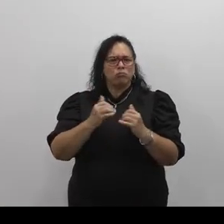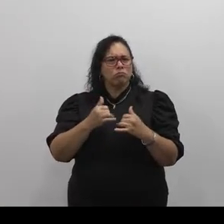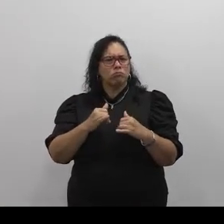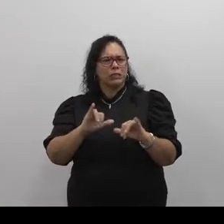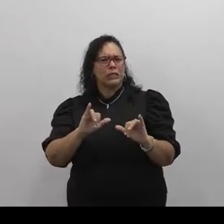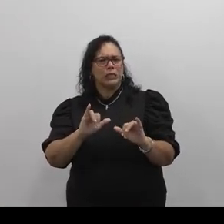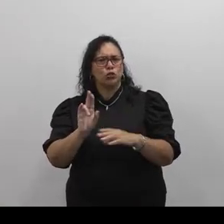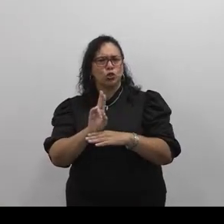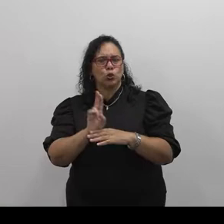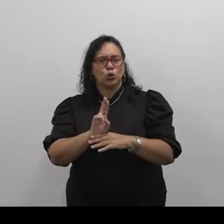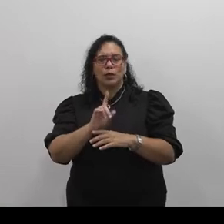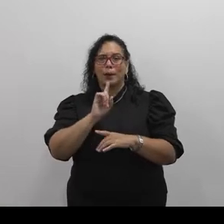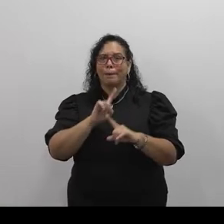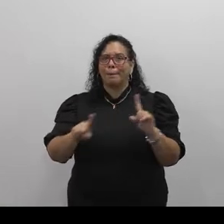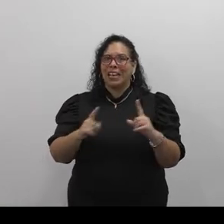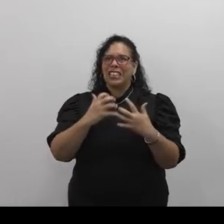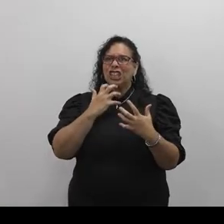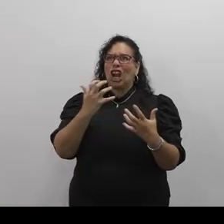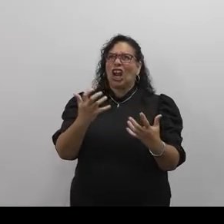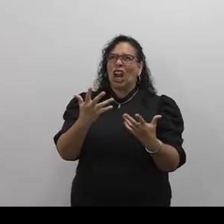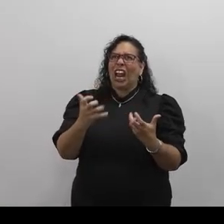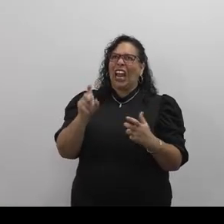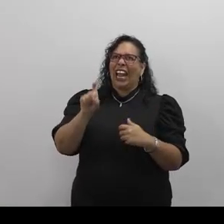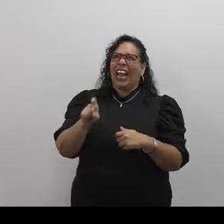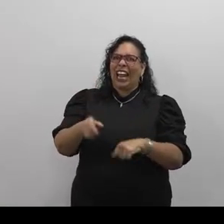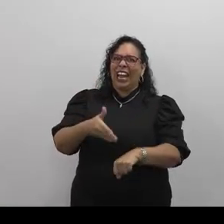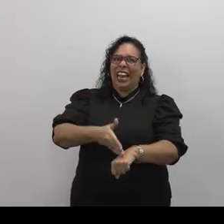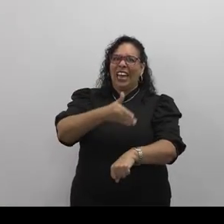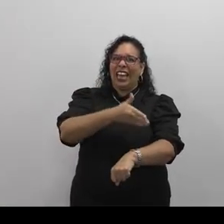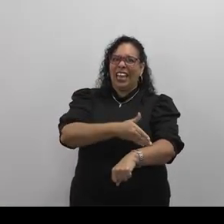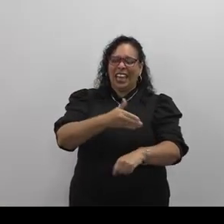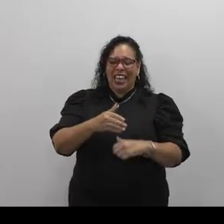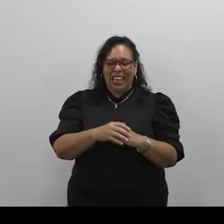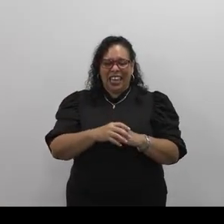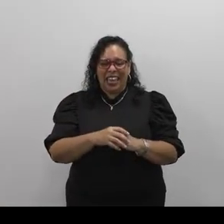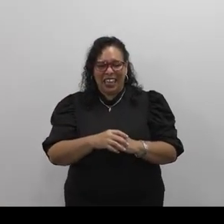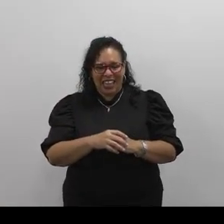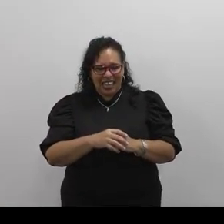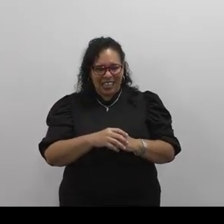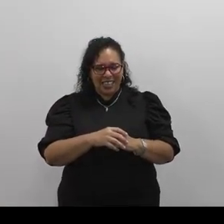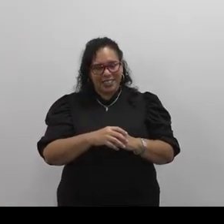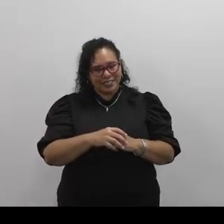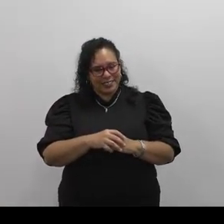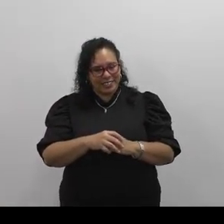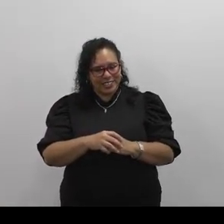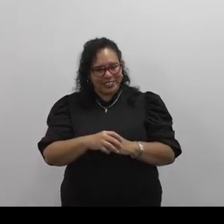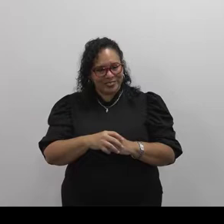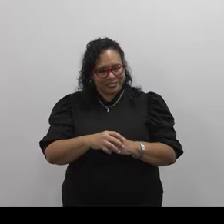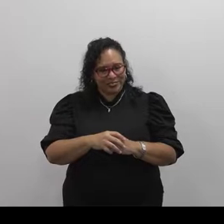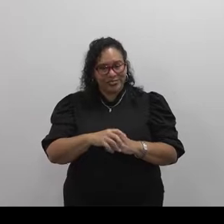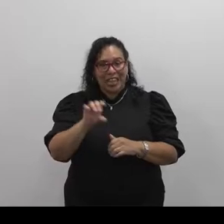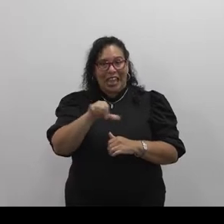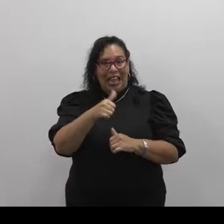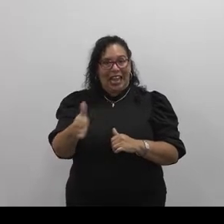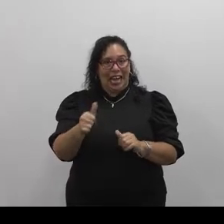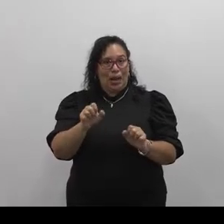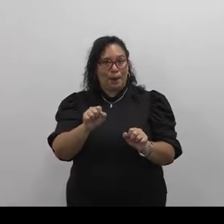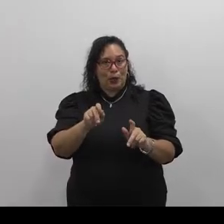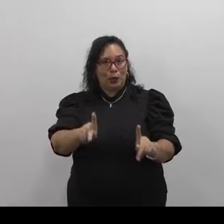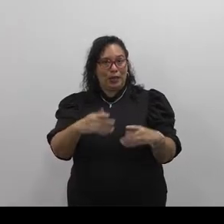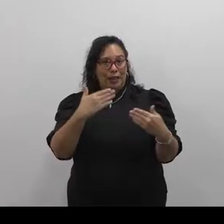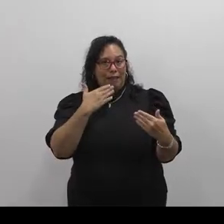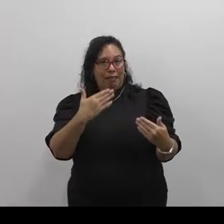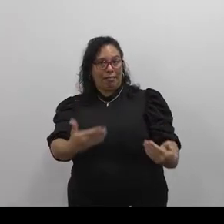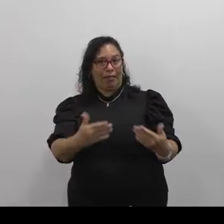facility overhauls, correct? We've done some of that, which we're super grateful and appreciative of. Another opportunity for me to thank